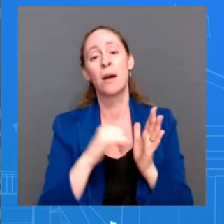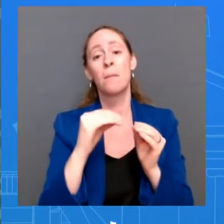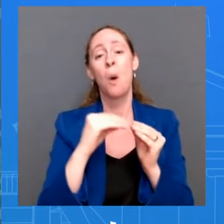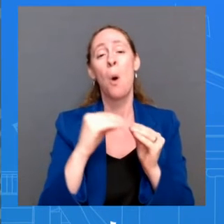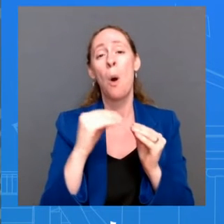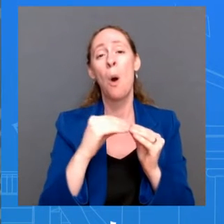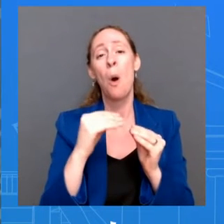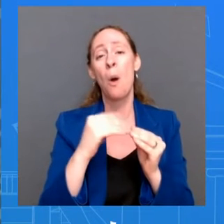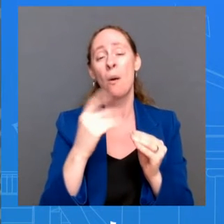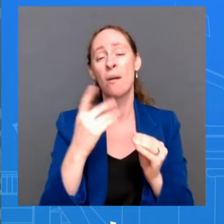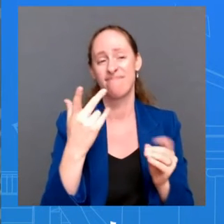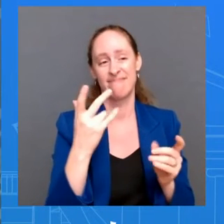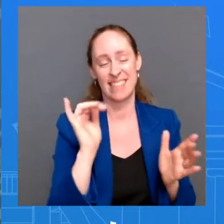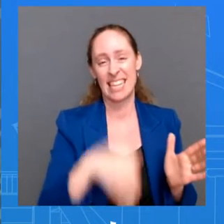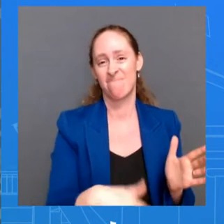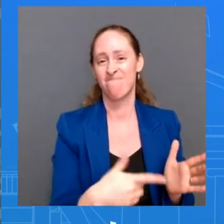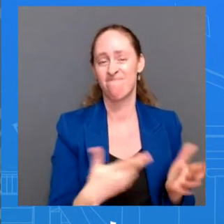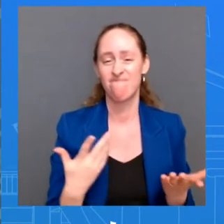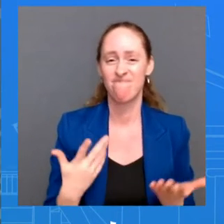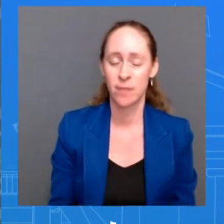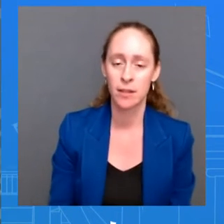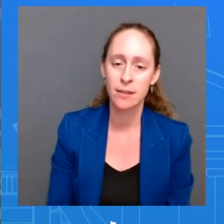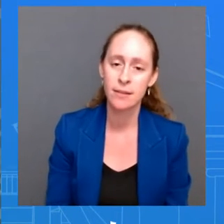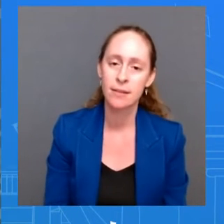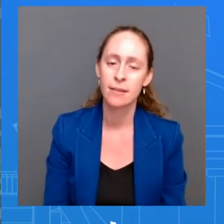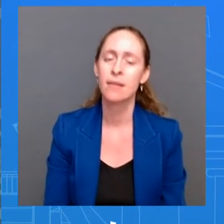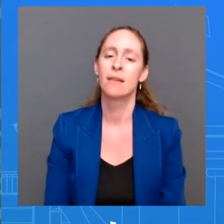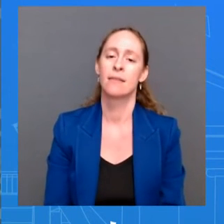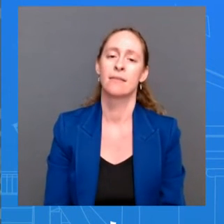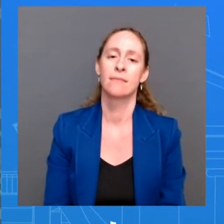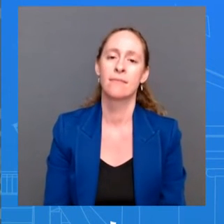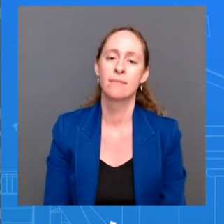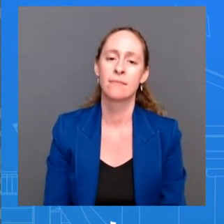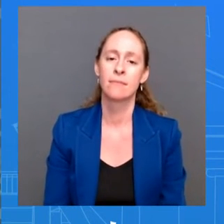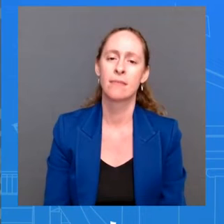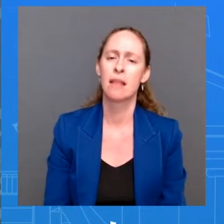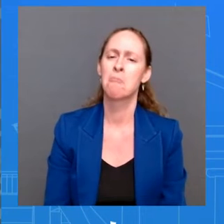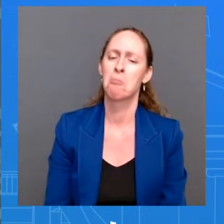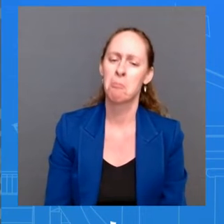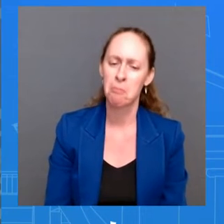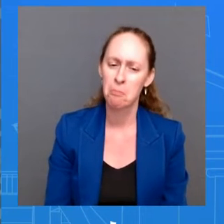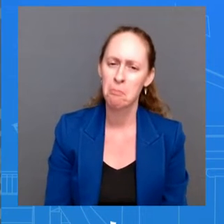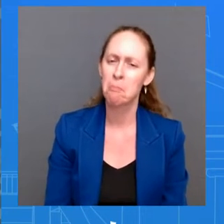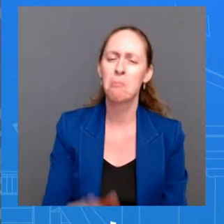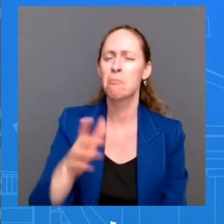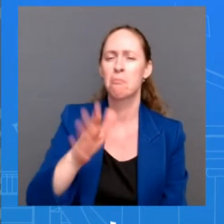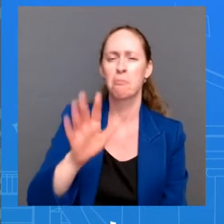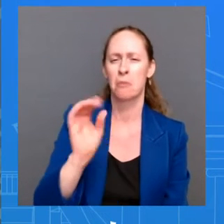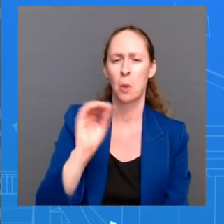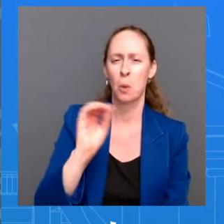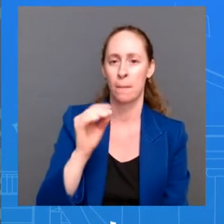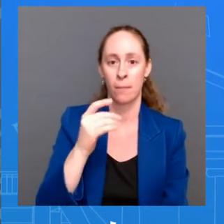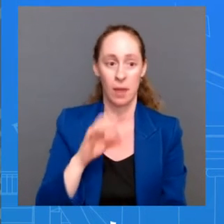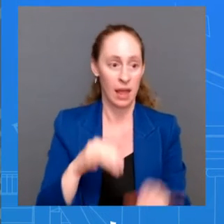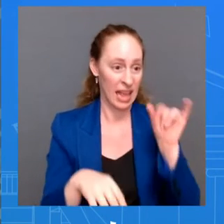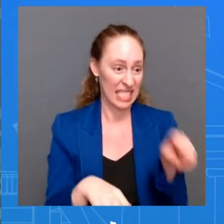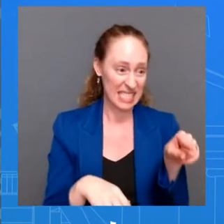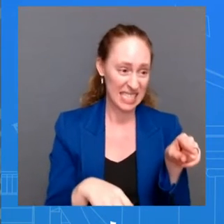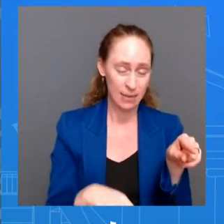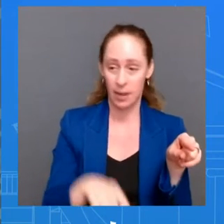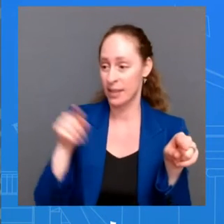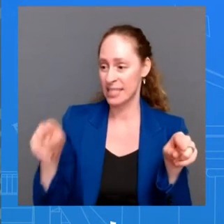and a better deal. It's between this or walking away about things that we really care about when it comes to